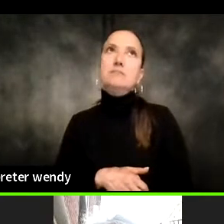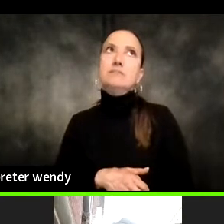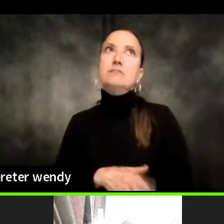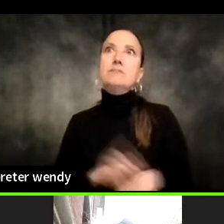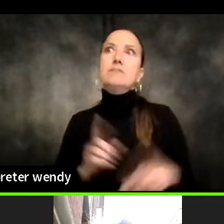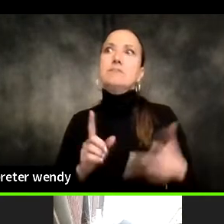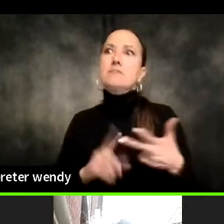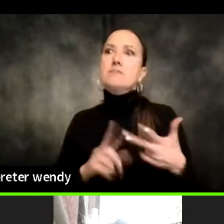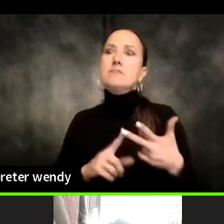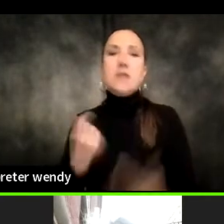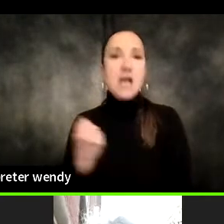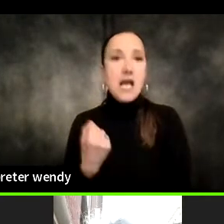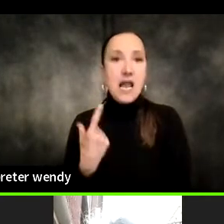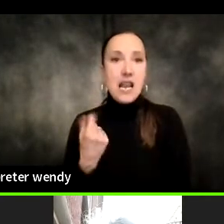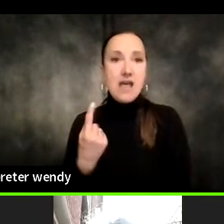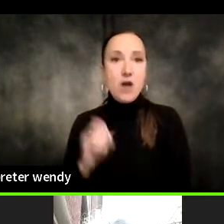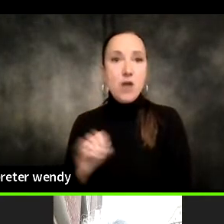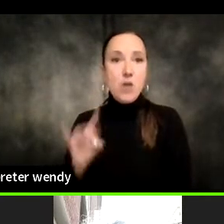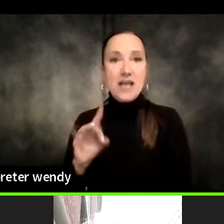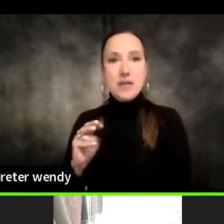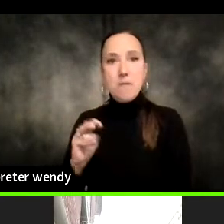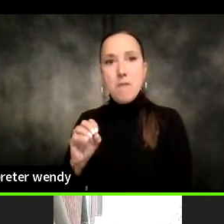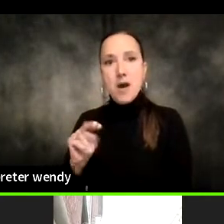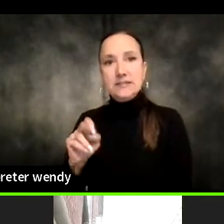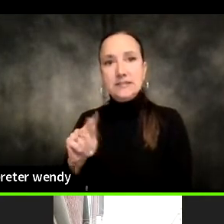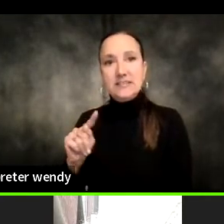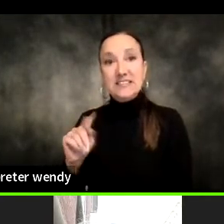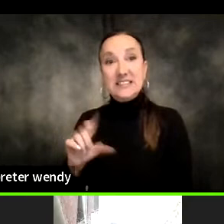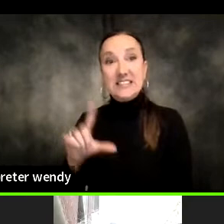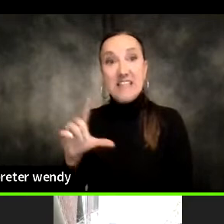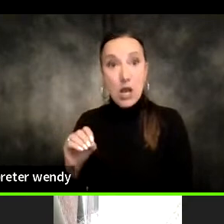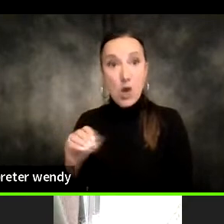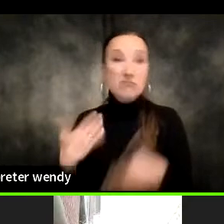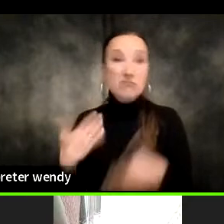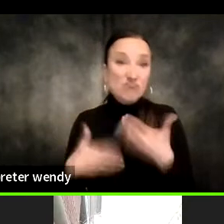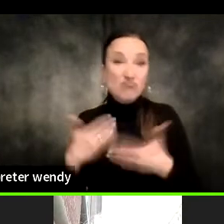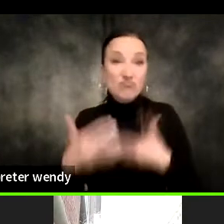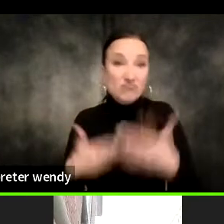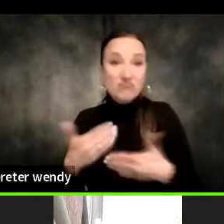The 1108 Montello is coming along,